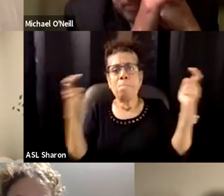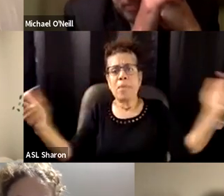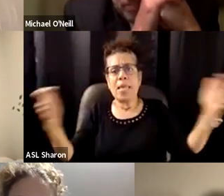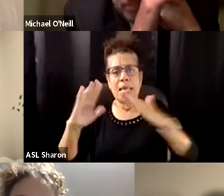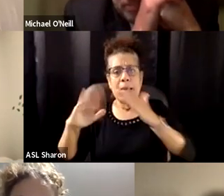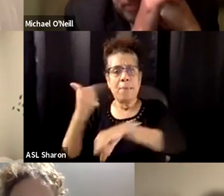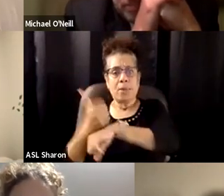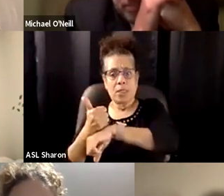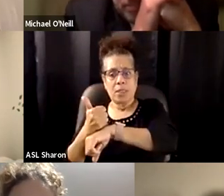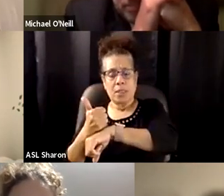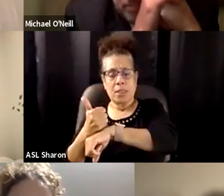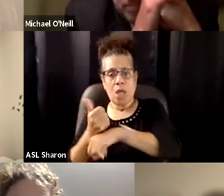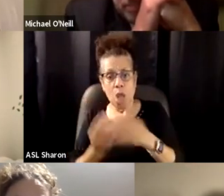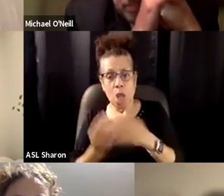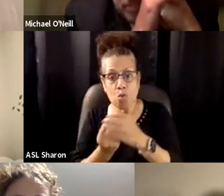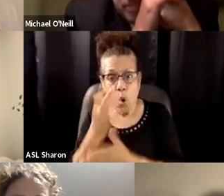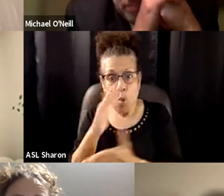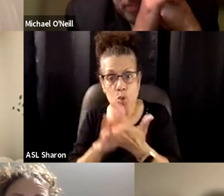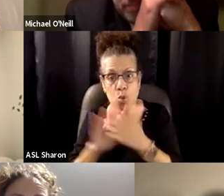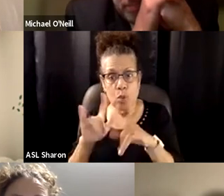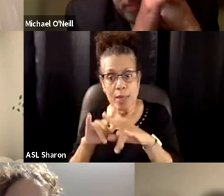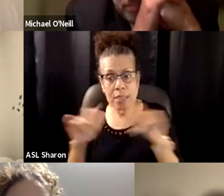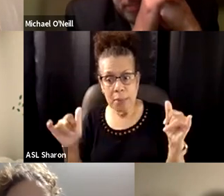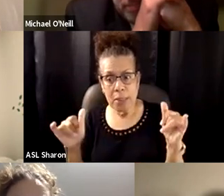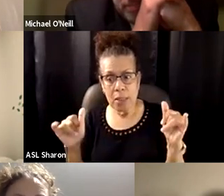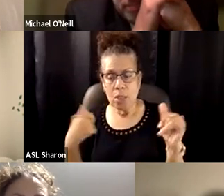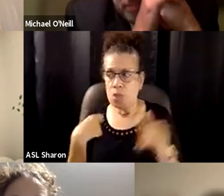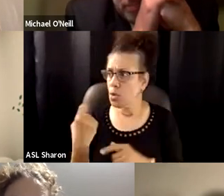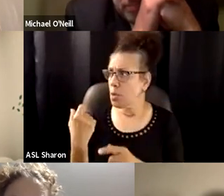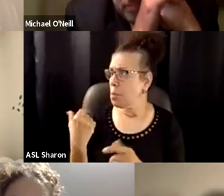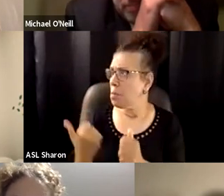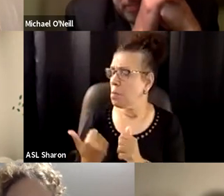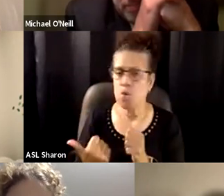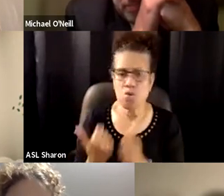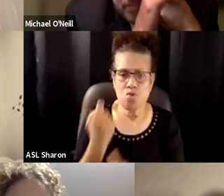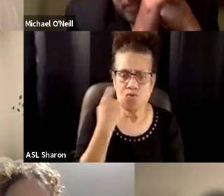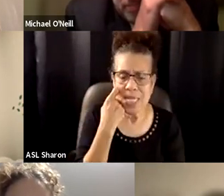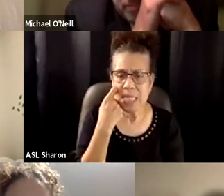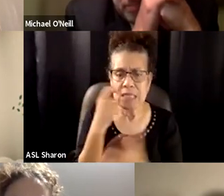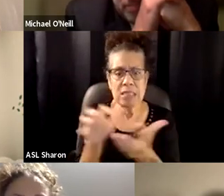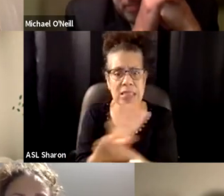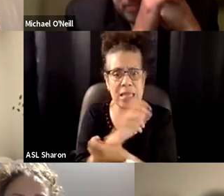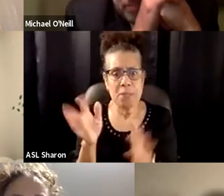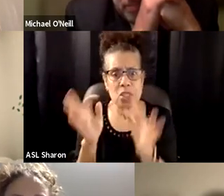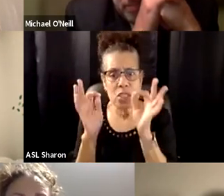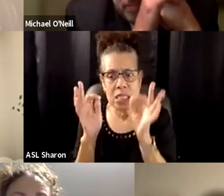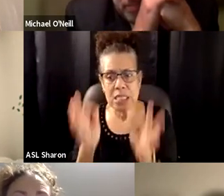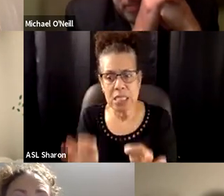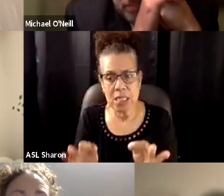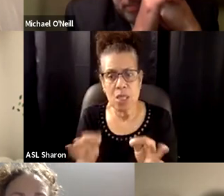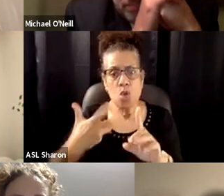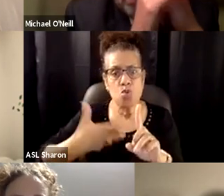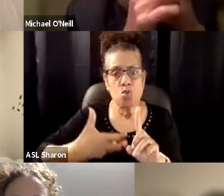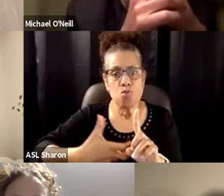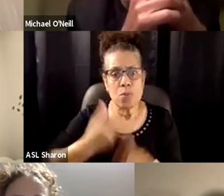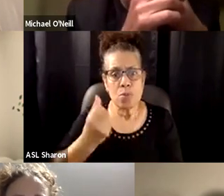and growing the school at the same time to the most recent damaging decisions to remove